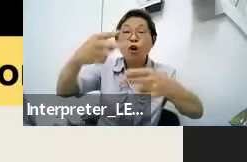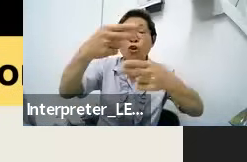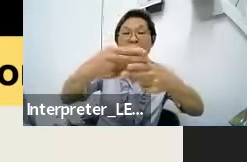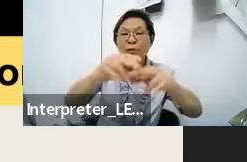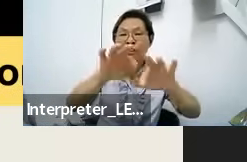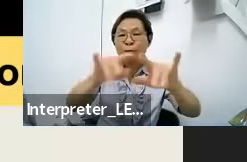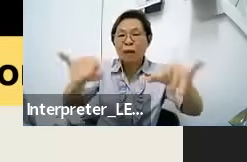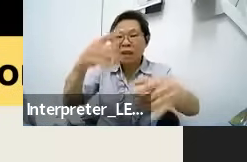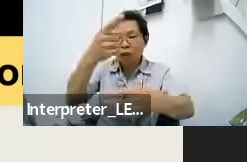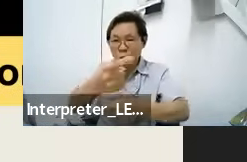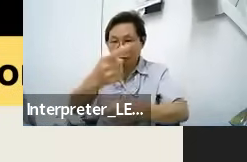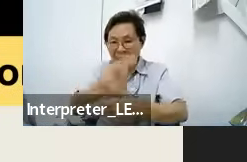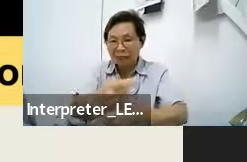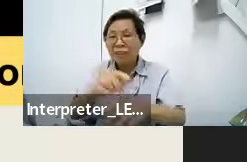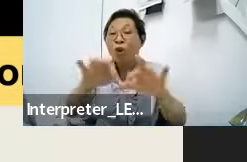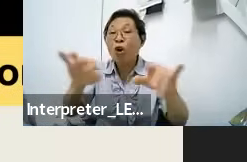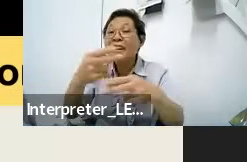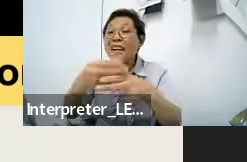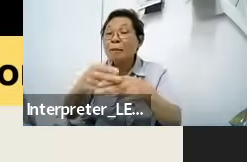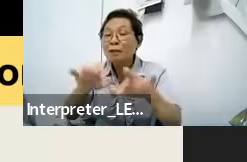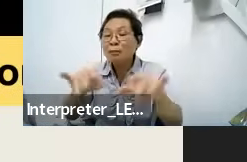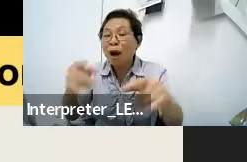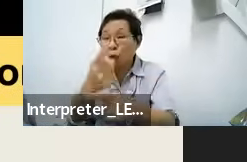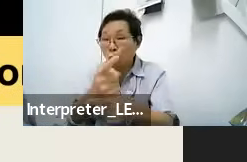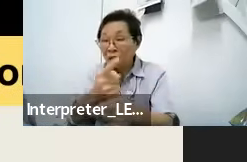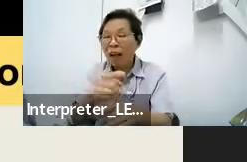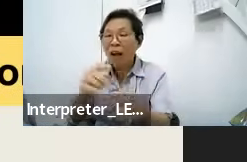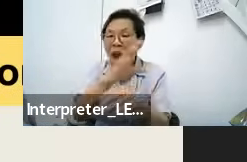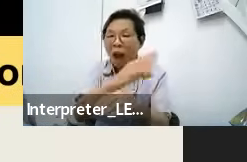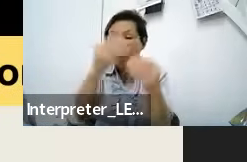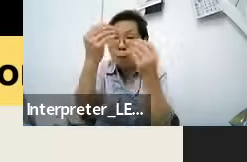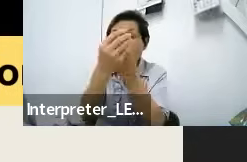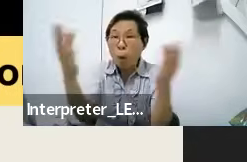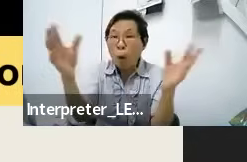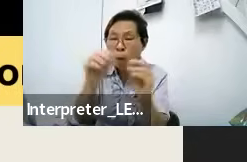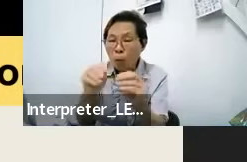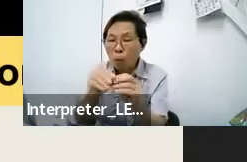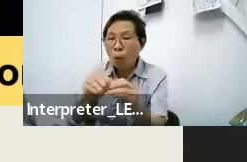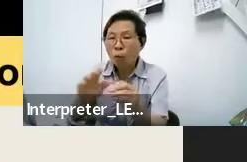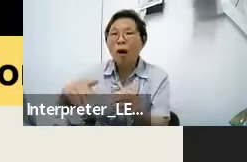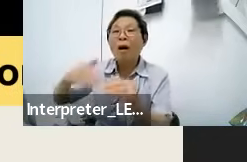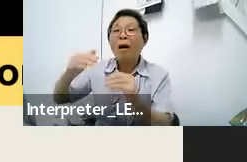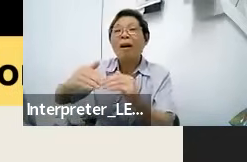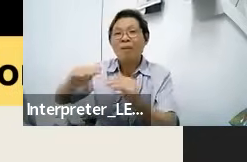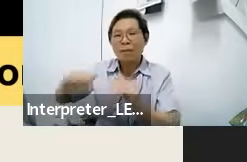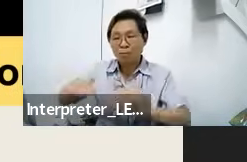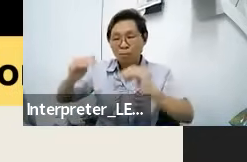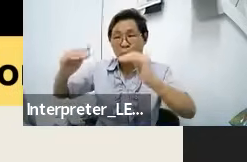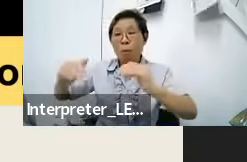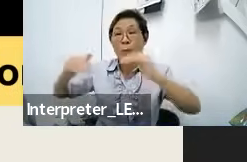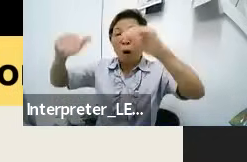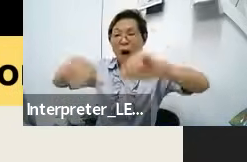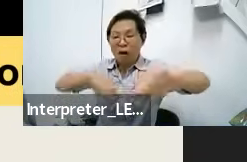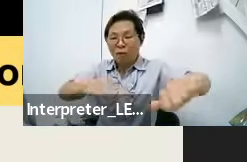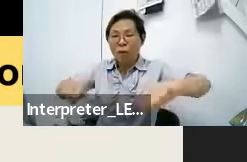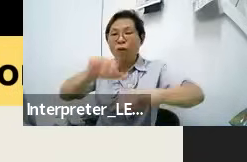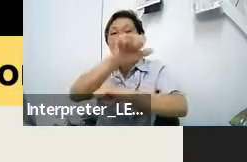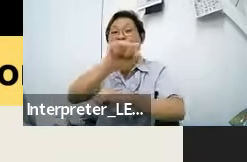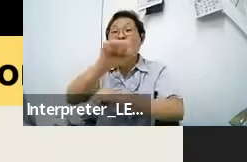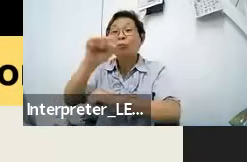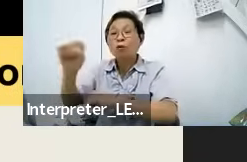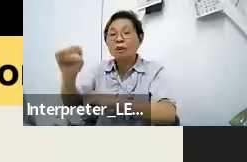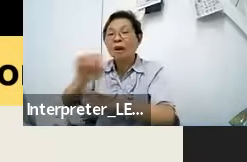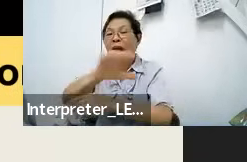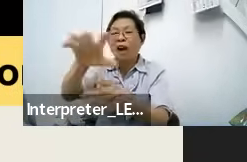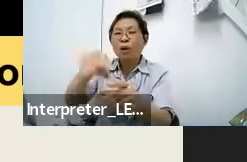spelled correctly. For more information on upcoming activities of SEPs, including